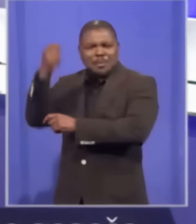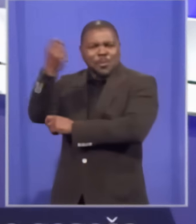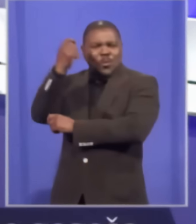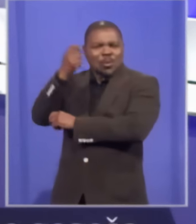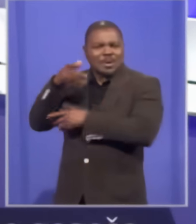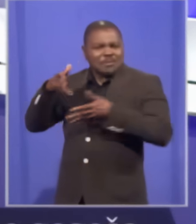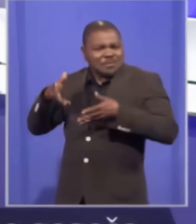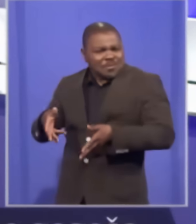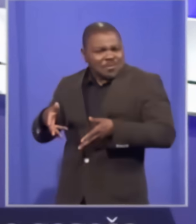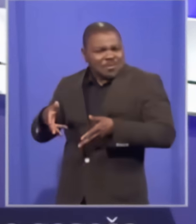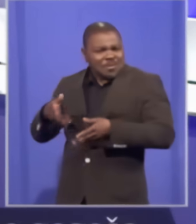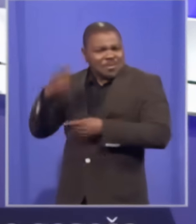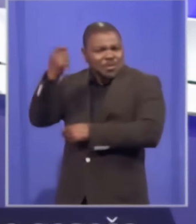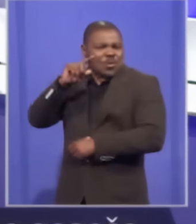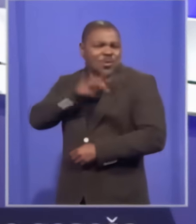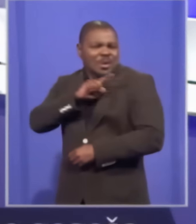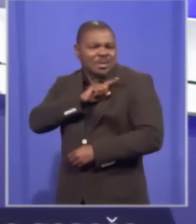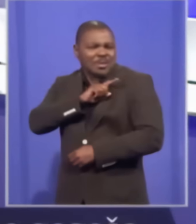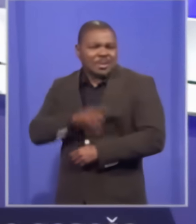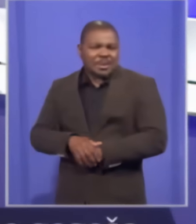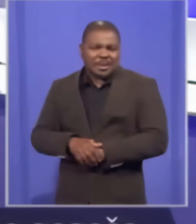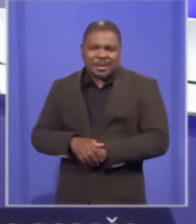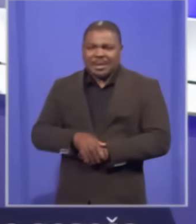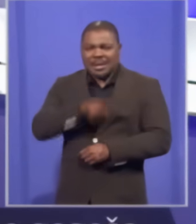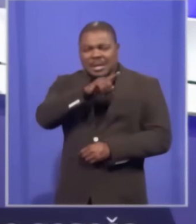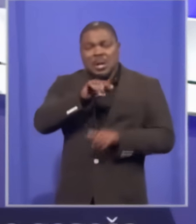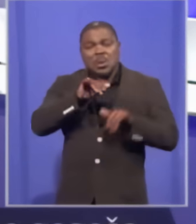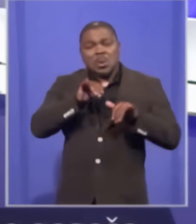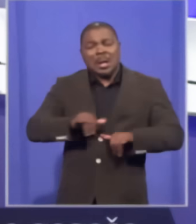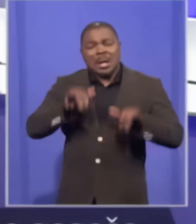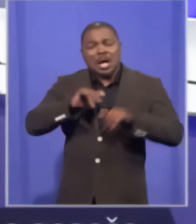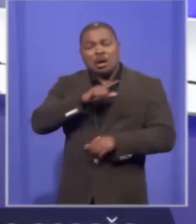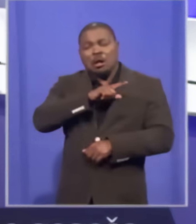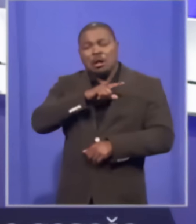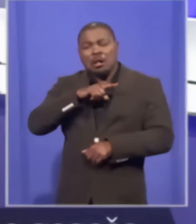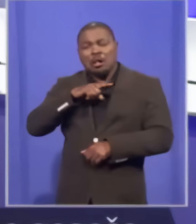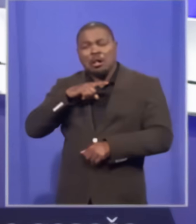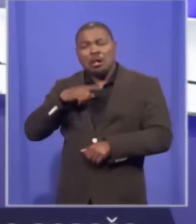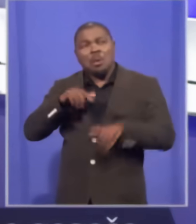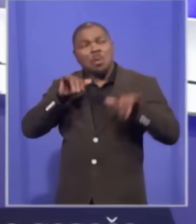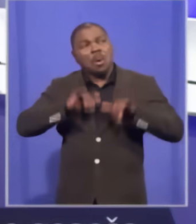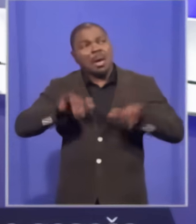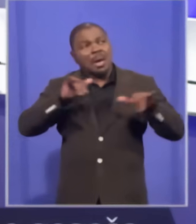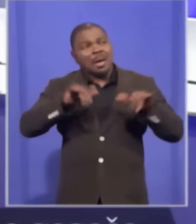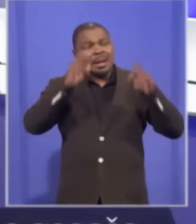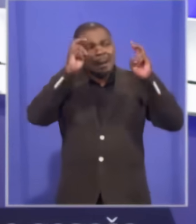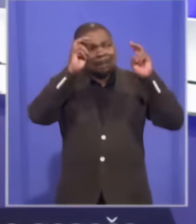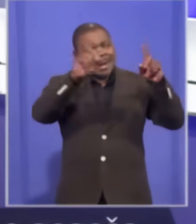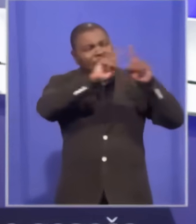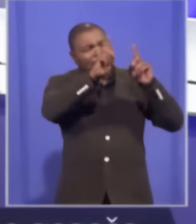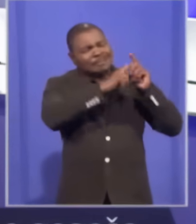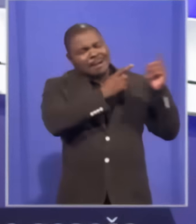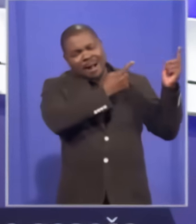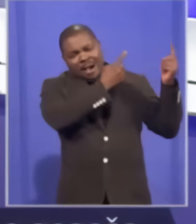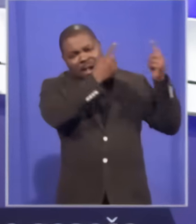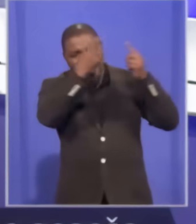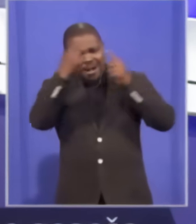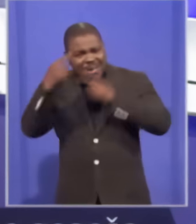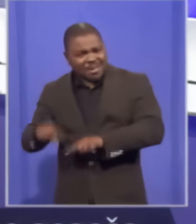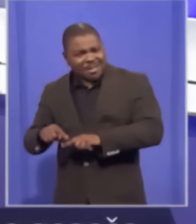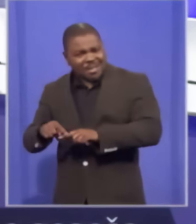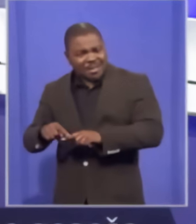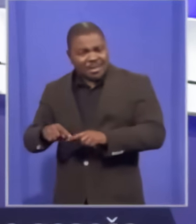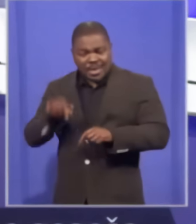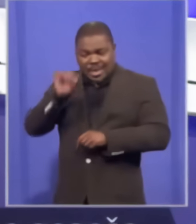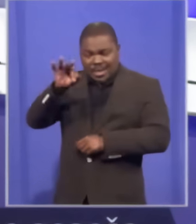Phetiši wa Polokwane a eme sebaka se se telele a emetše dipase tše di tšwang mafelong a o fapafapana ge ile gore badudi